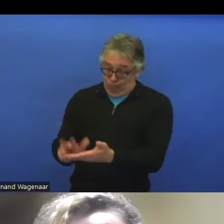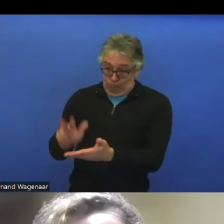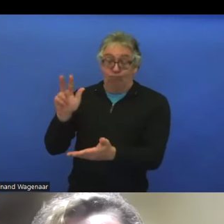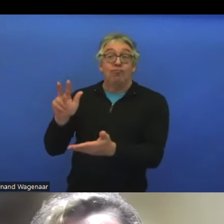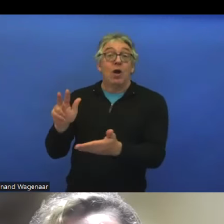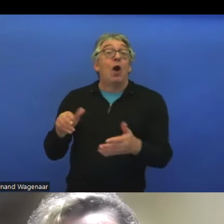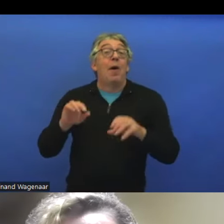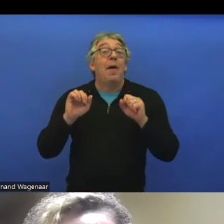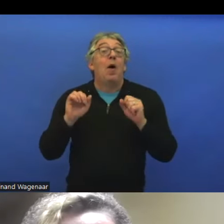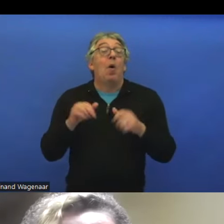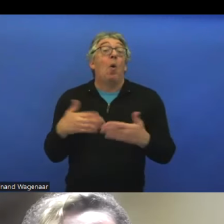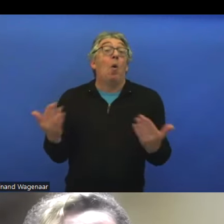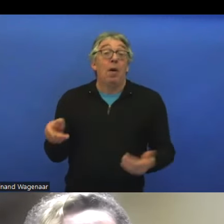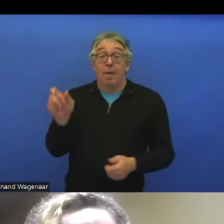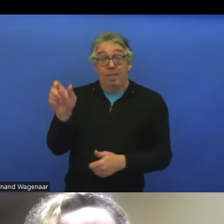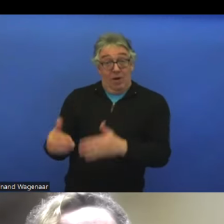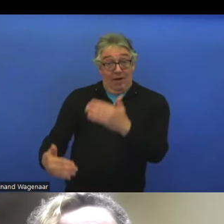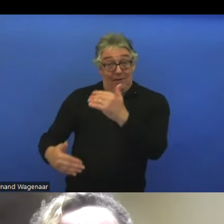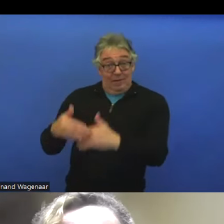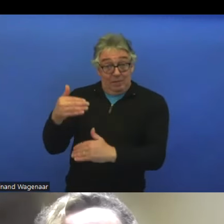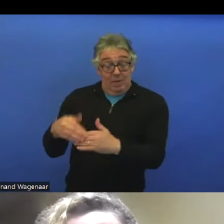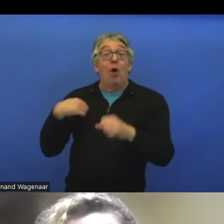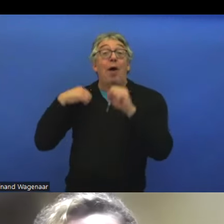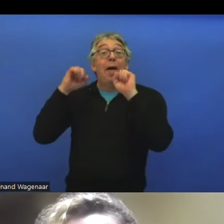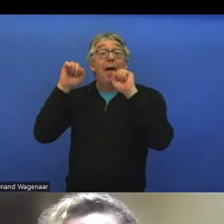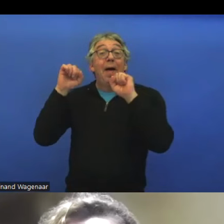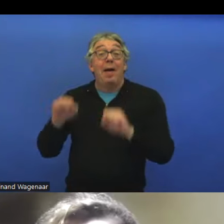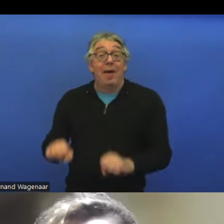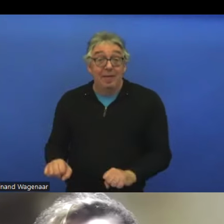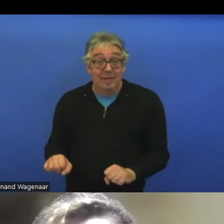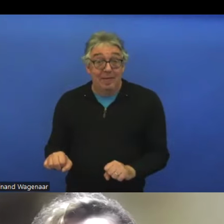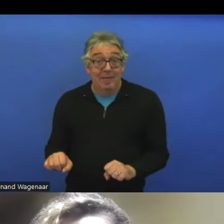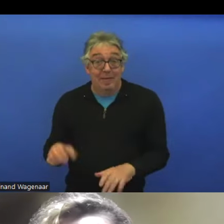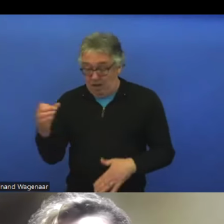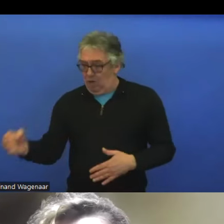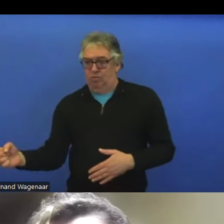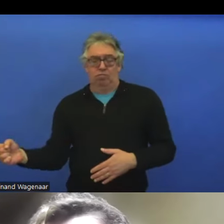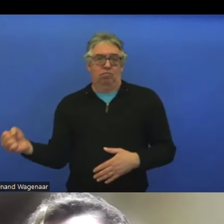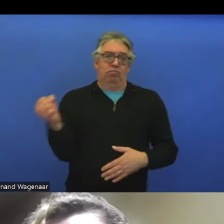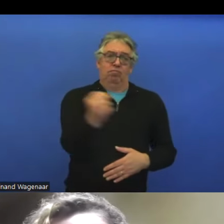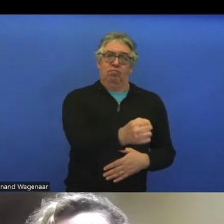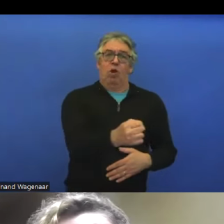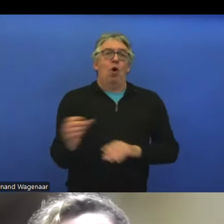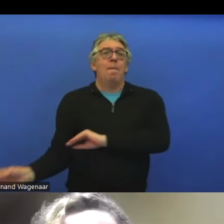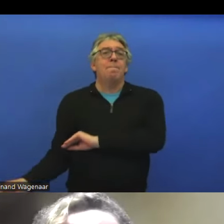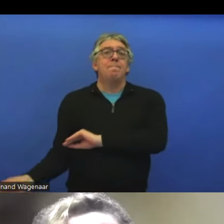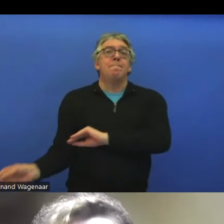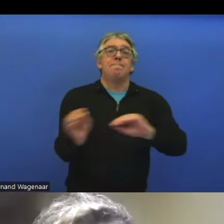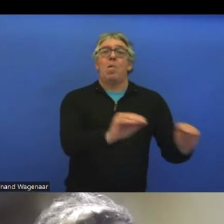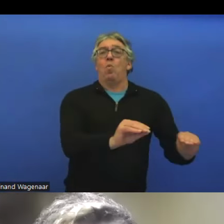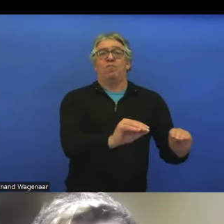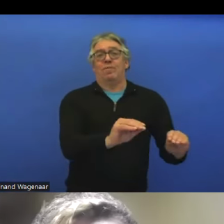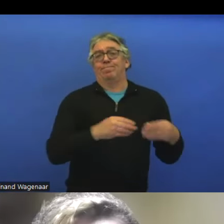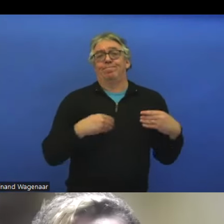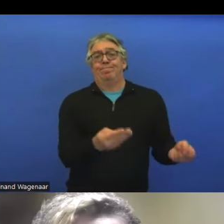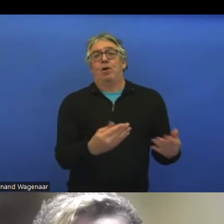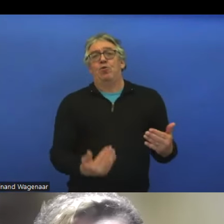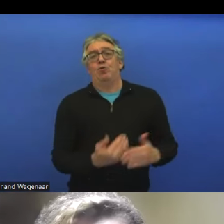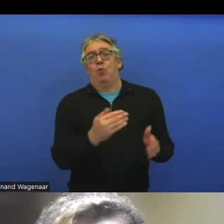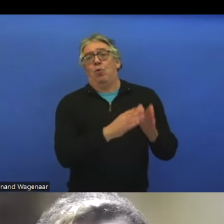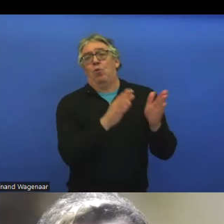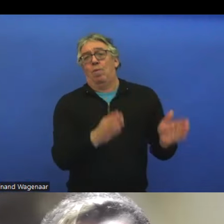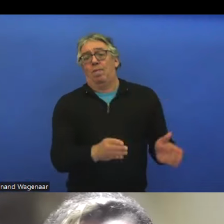and persons with disabilities. It's not necessarily automatic for all persons with disabilities, but it can be taken